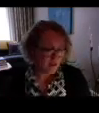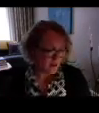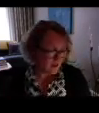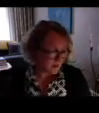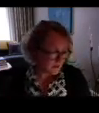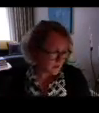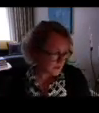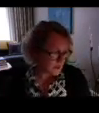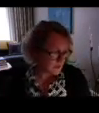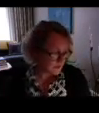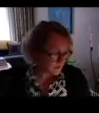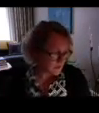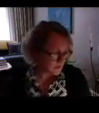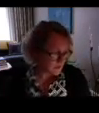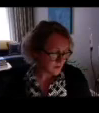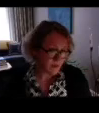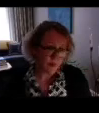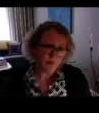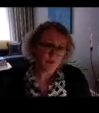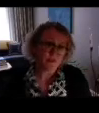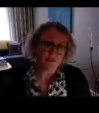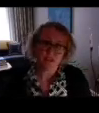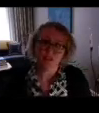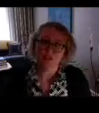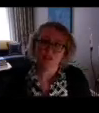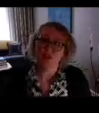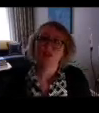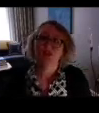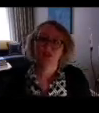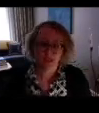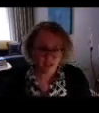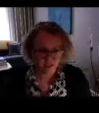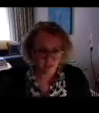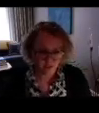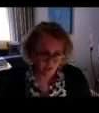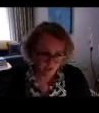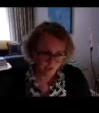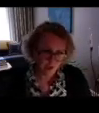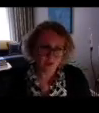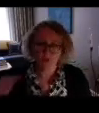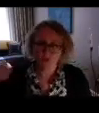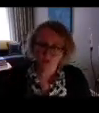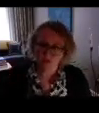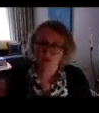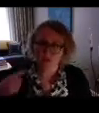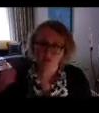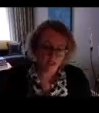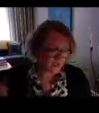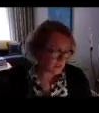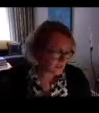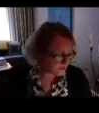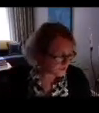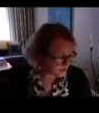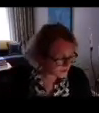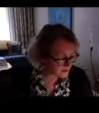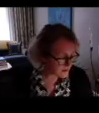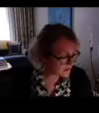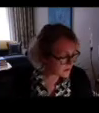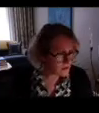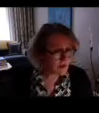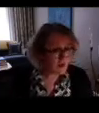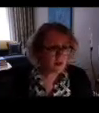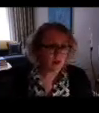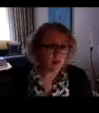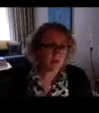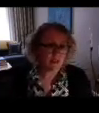countries, communities and resources for the purposes of detention are also being exported elsewhere. So this kind of continues in this